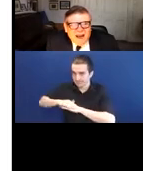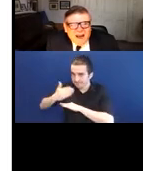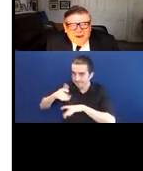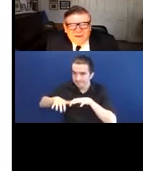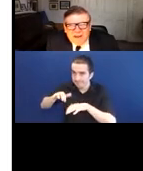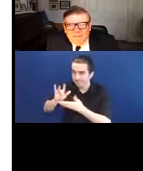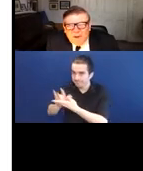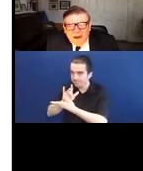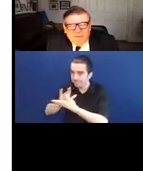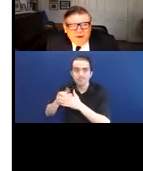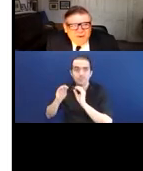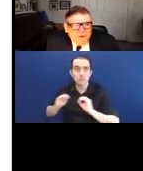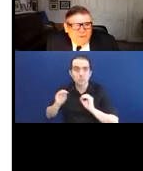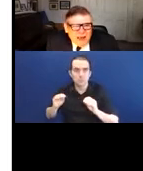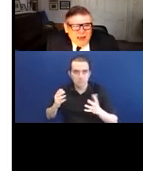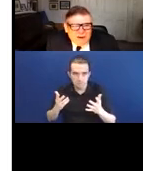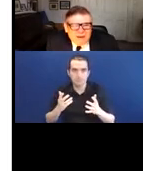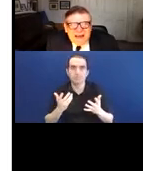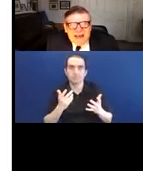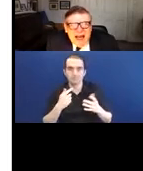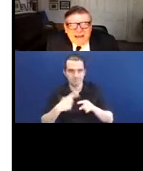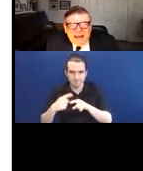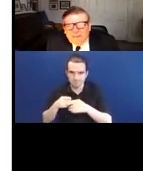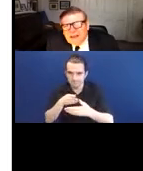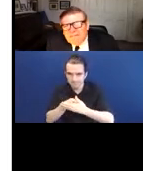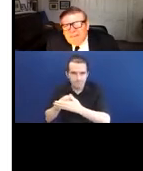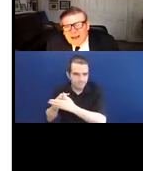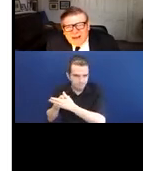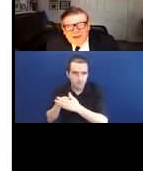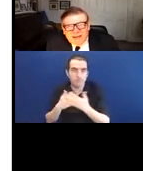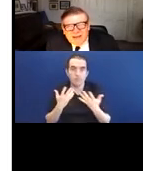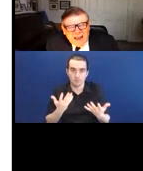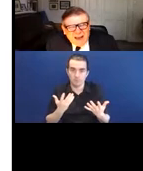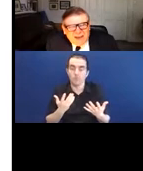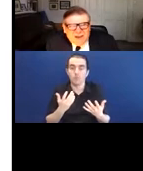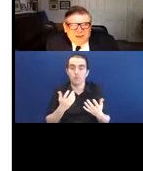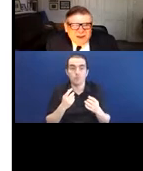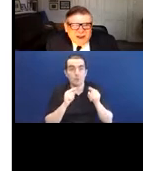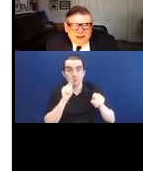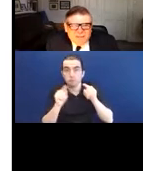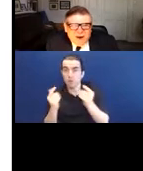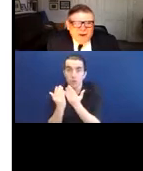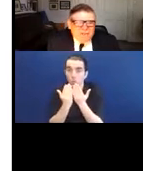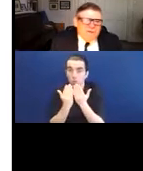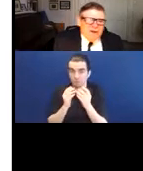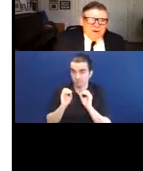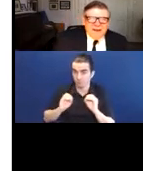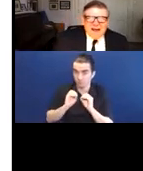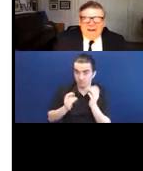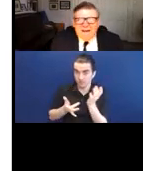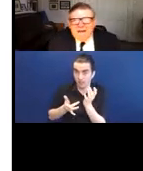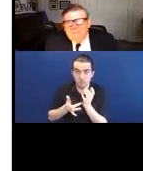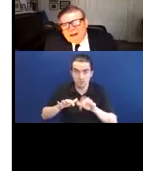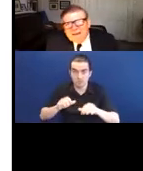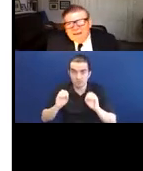their iPhones, their mobile phones or radios. And that was in many countries, they did introduce education programs that were doing